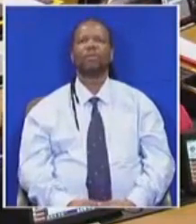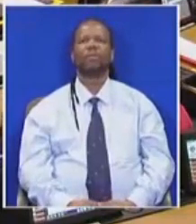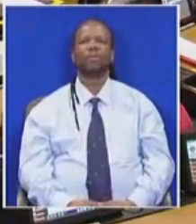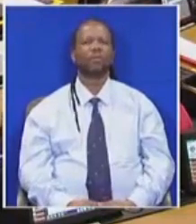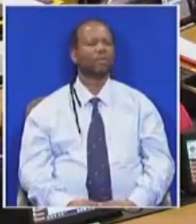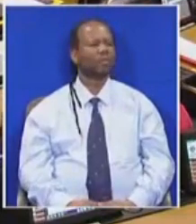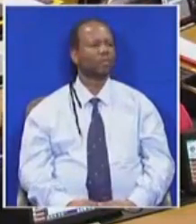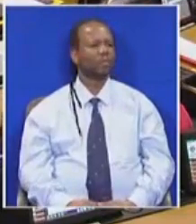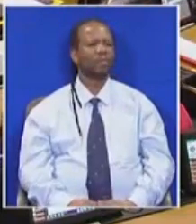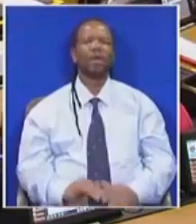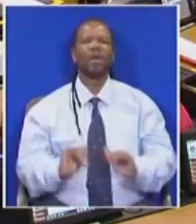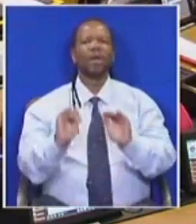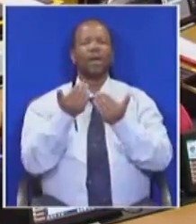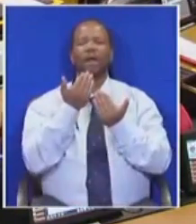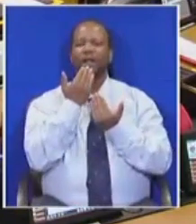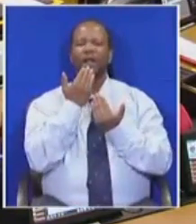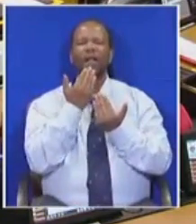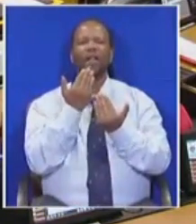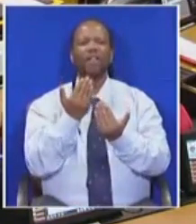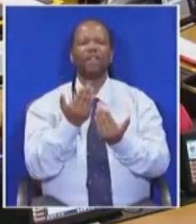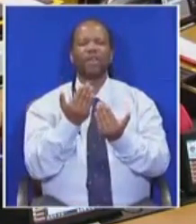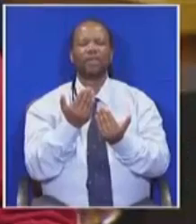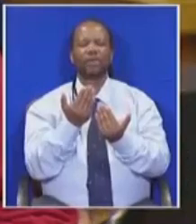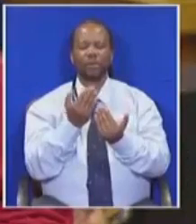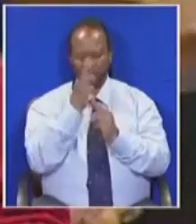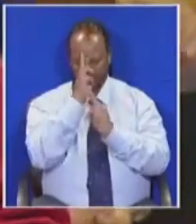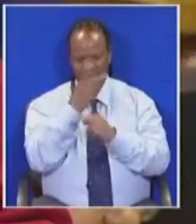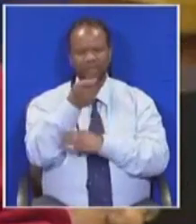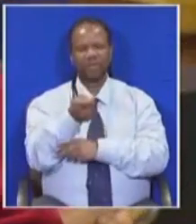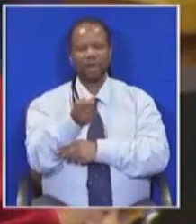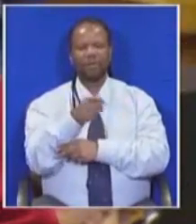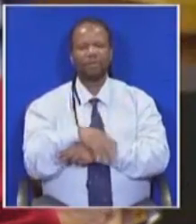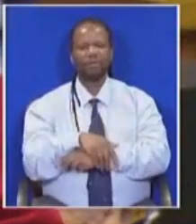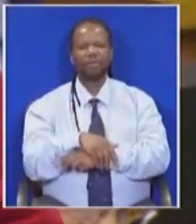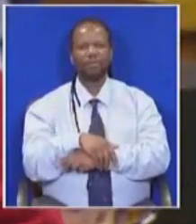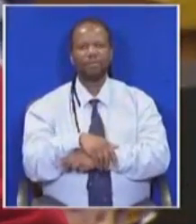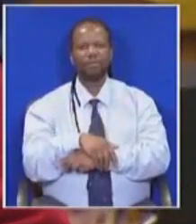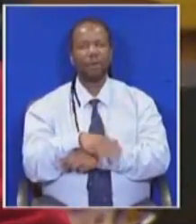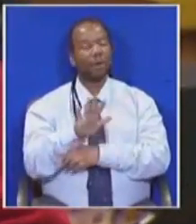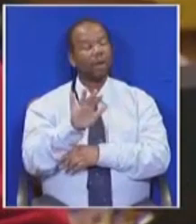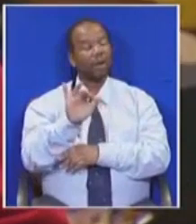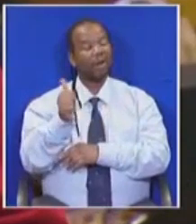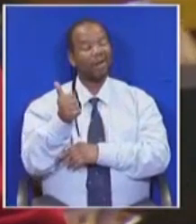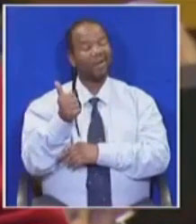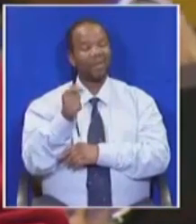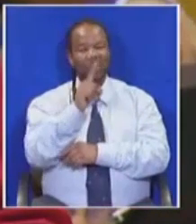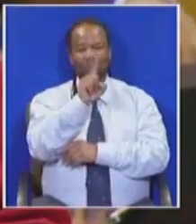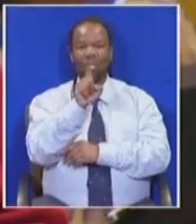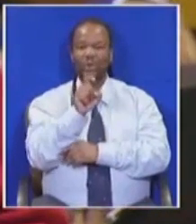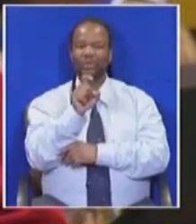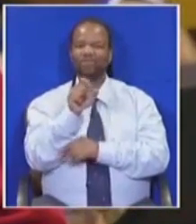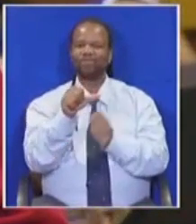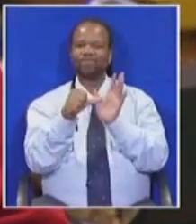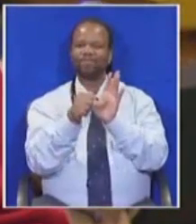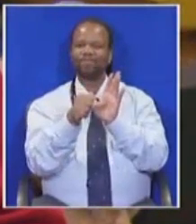Thank you very much, Honorable Speaker. We're raising a legitimate question here that